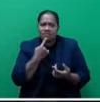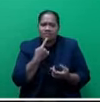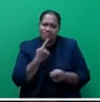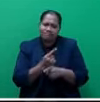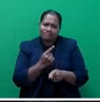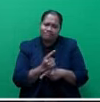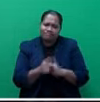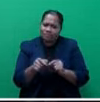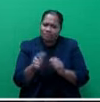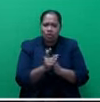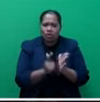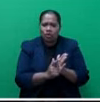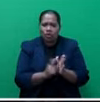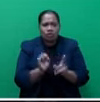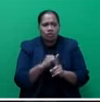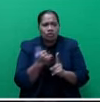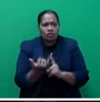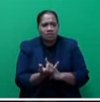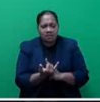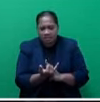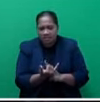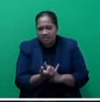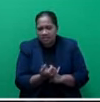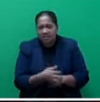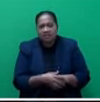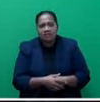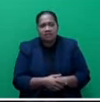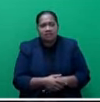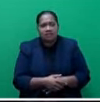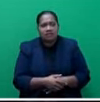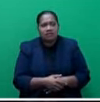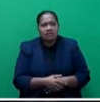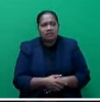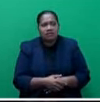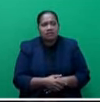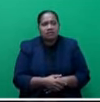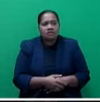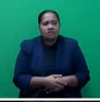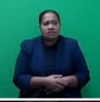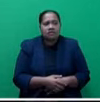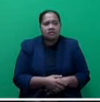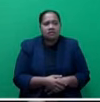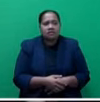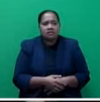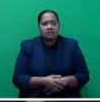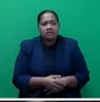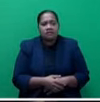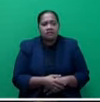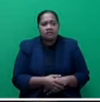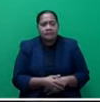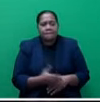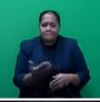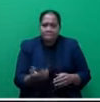of siding with the opposition, or conspiring with the opposition. You know, this is the reference that